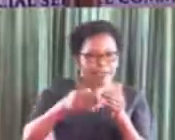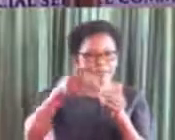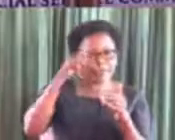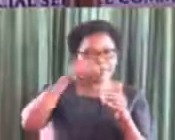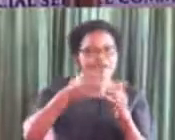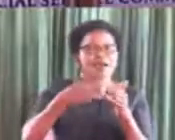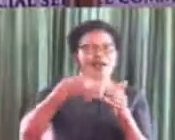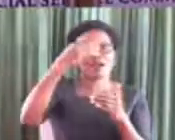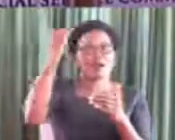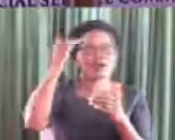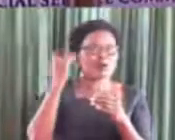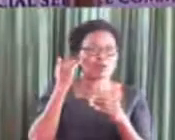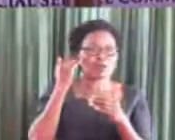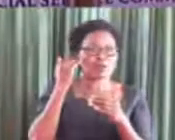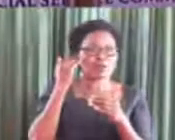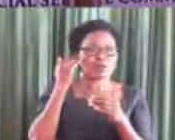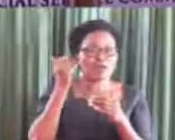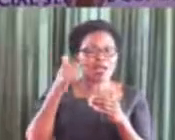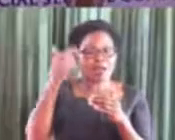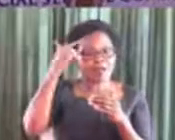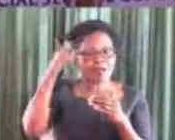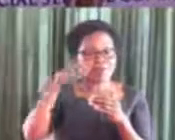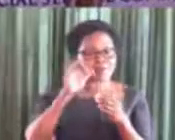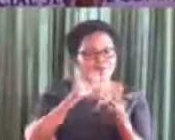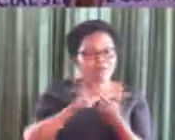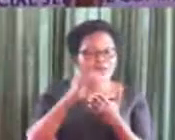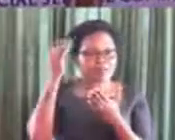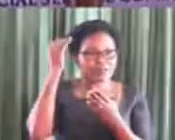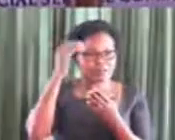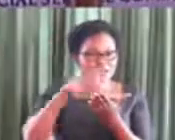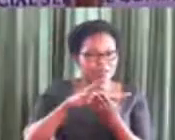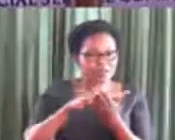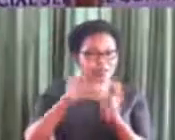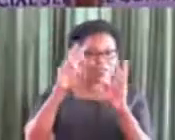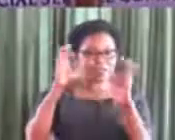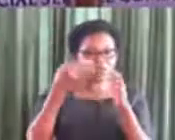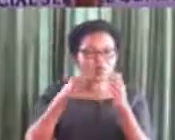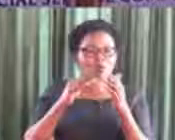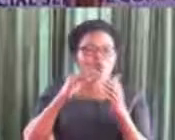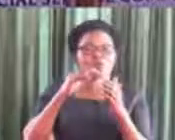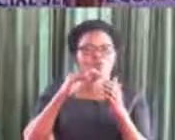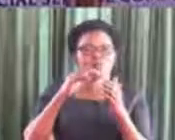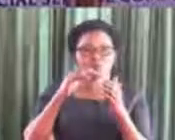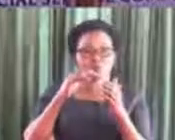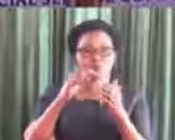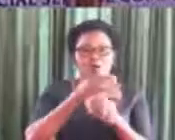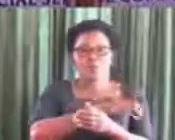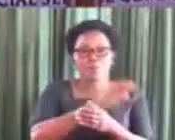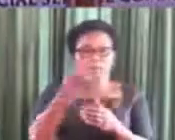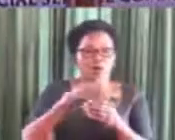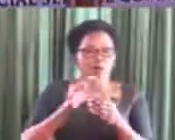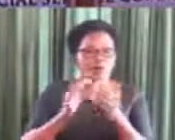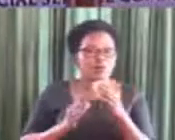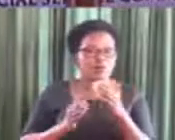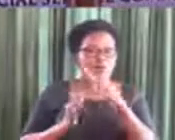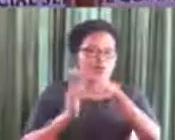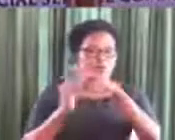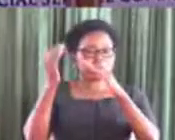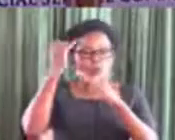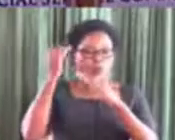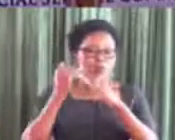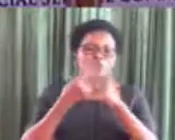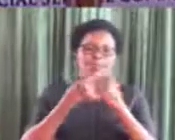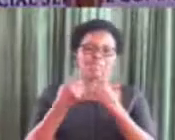think in that case, the issue of this jurisdiction of the Supreme Court was extensively